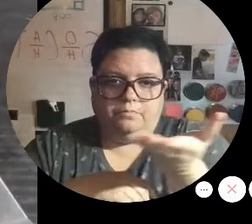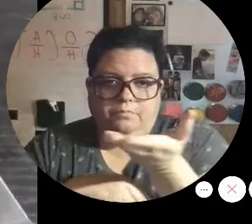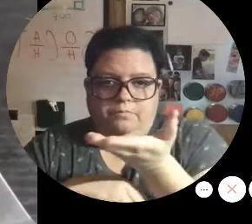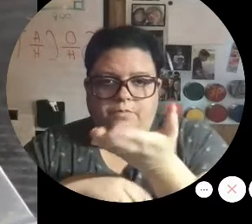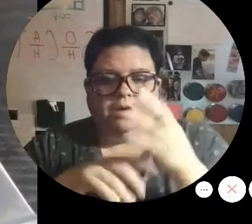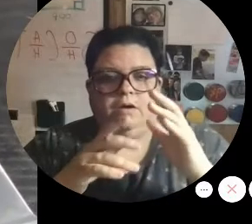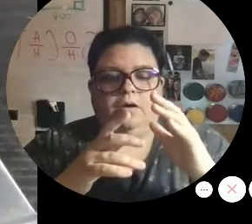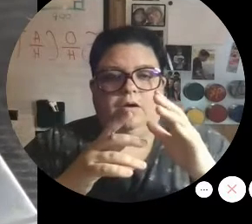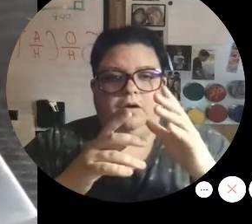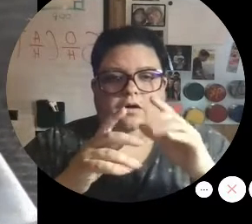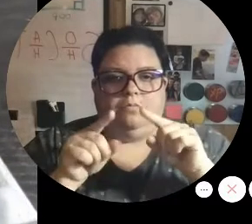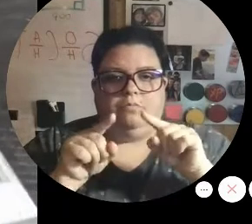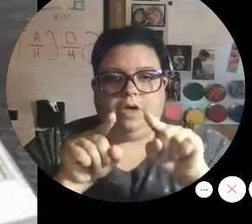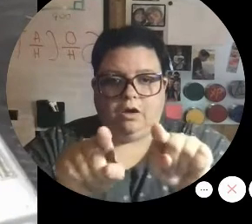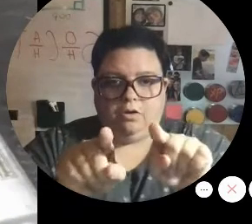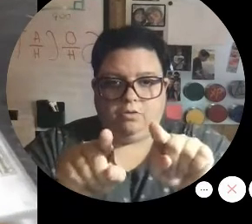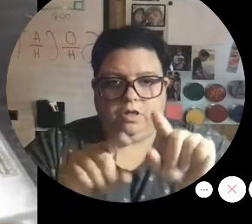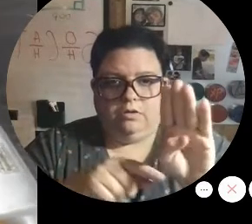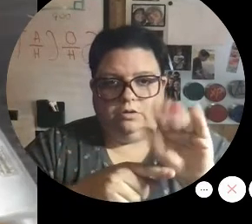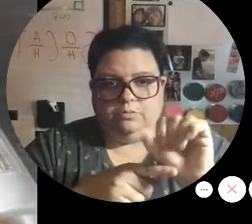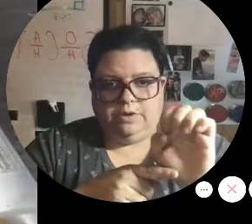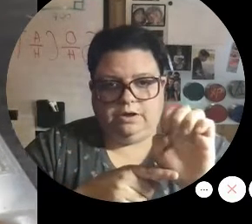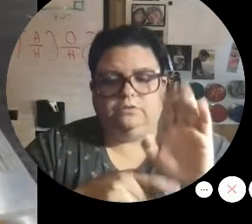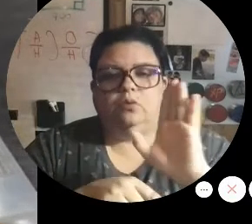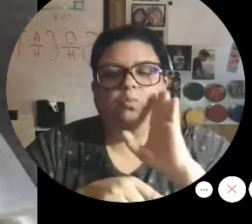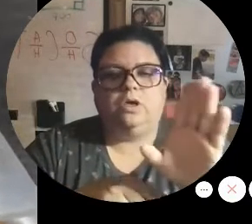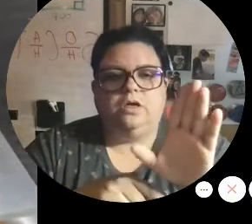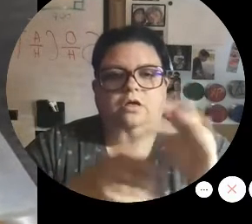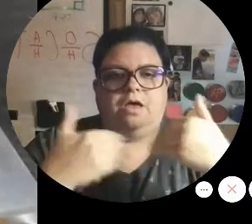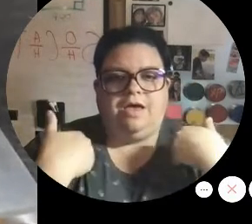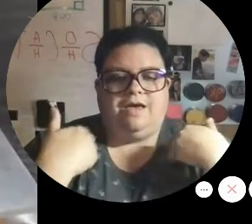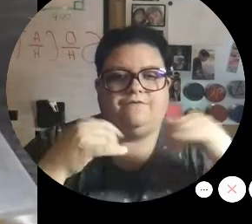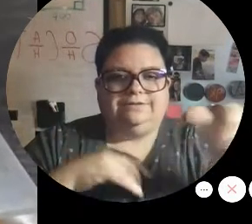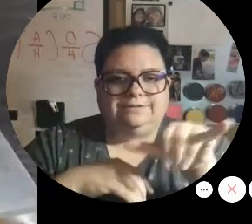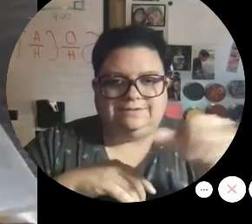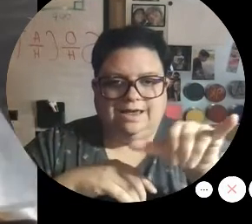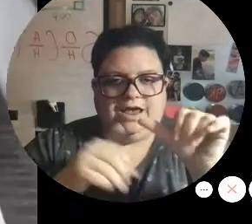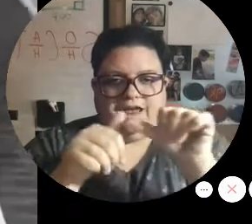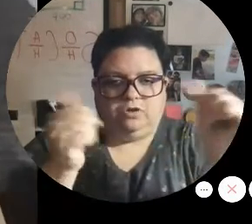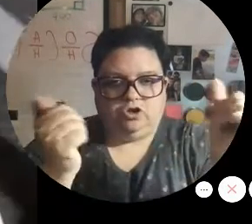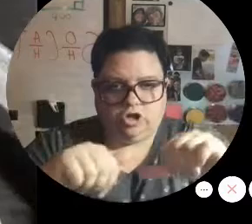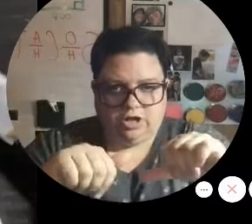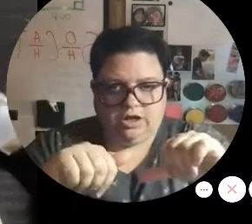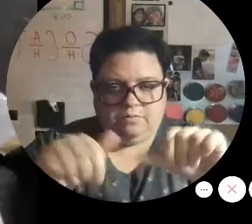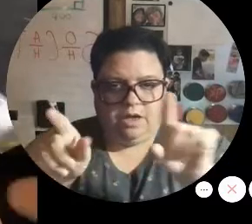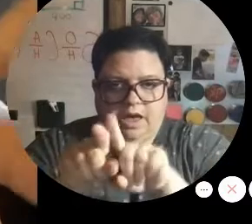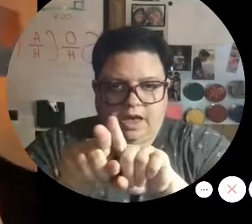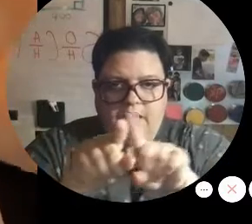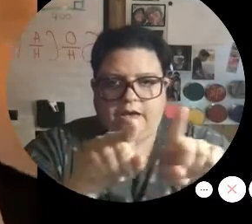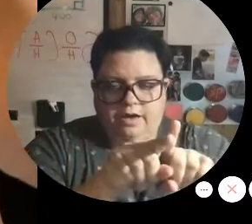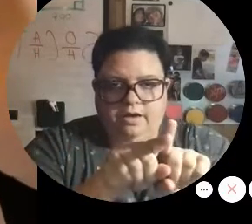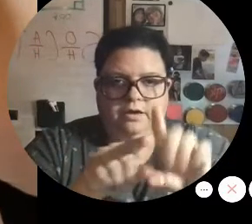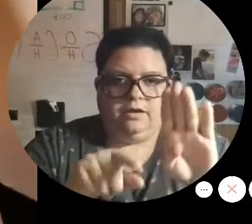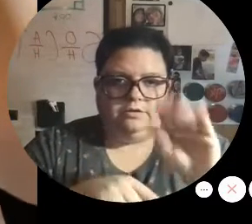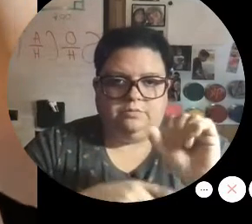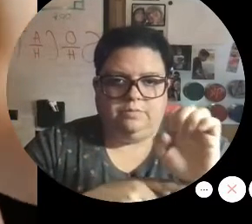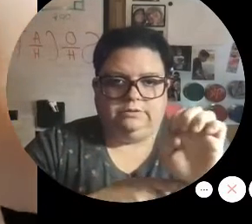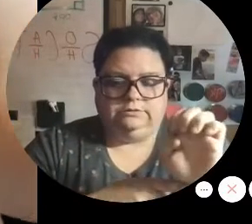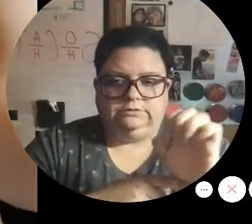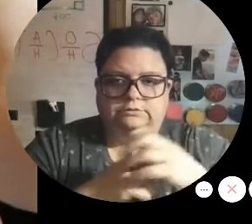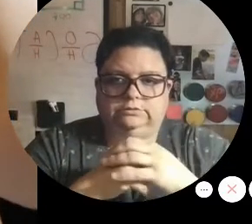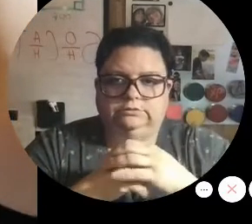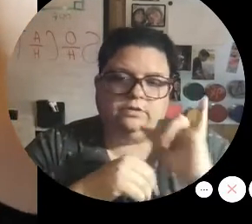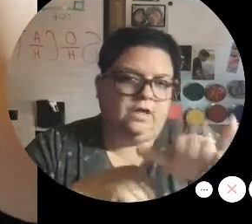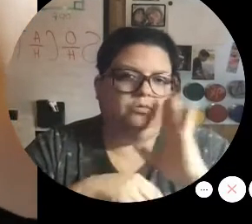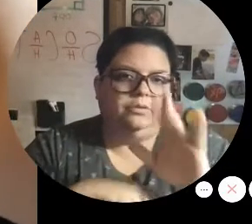to the base, you're going to get the same shape as the base. Okay? That will